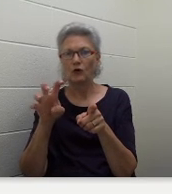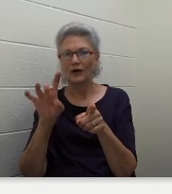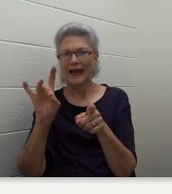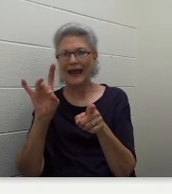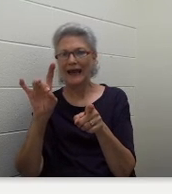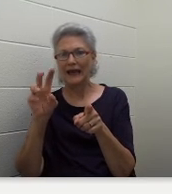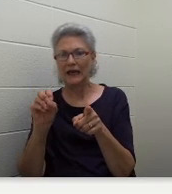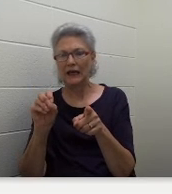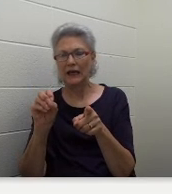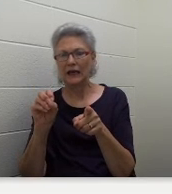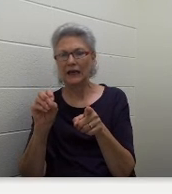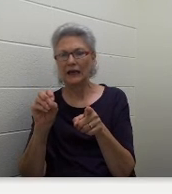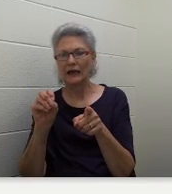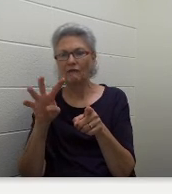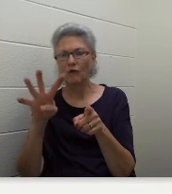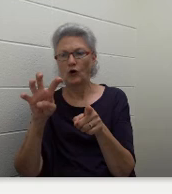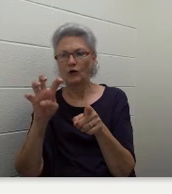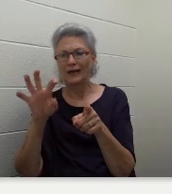480,